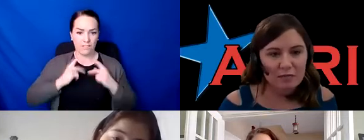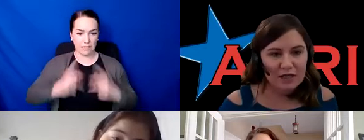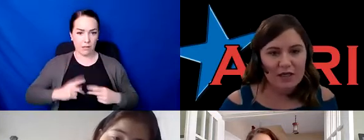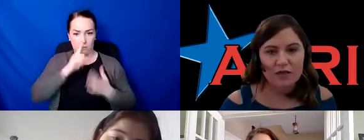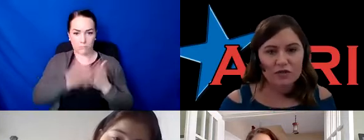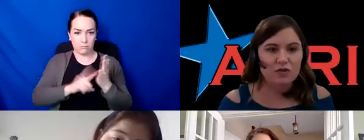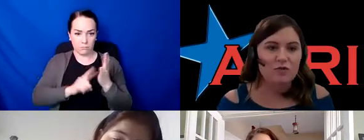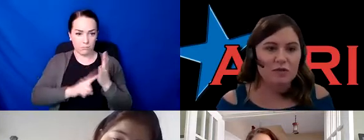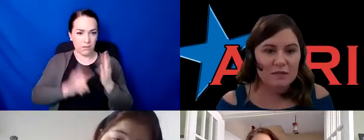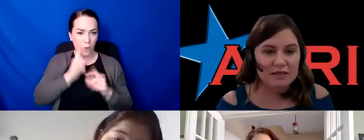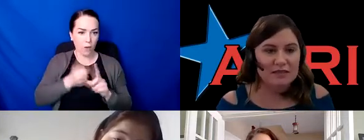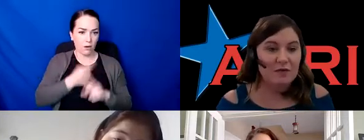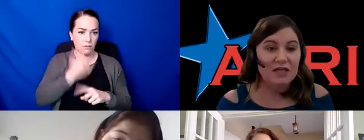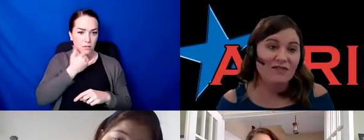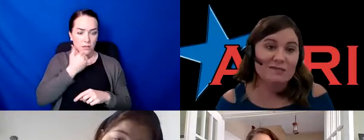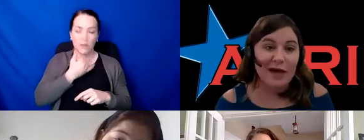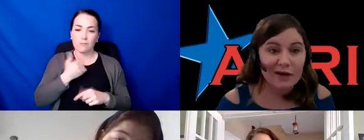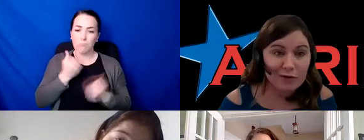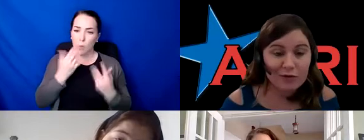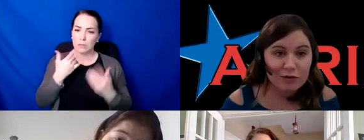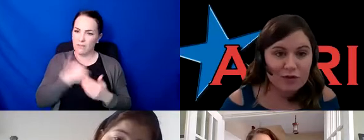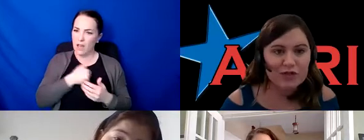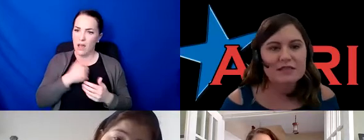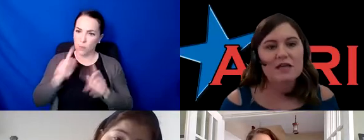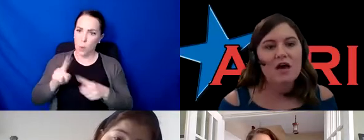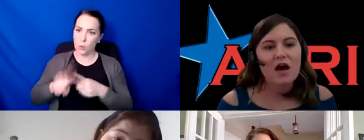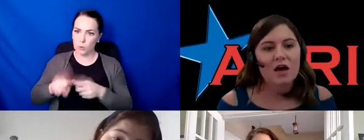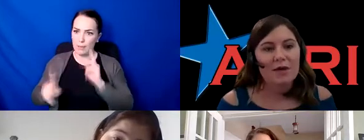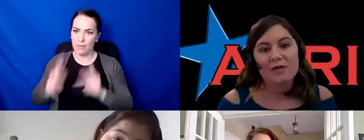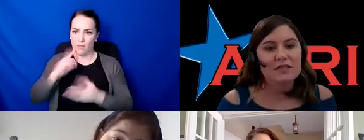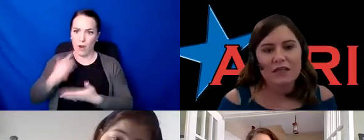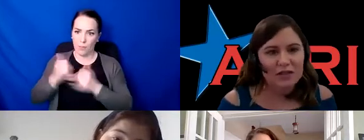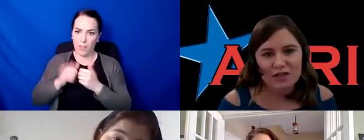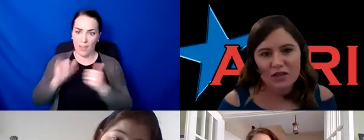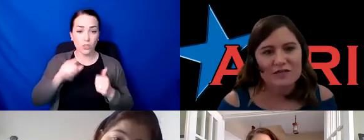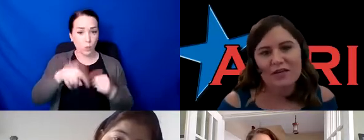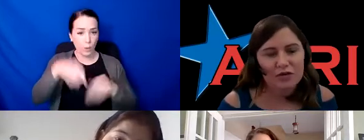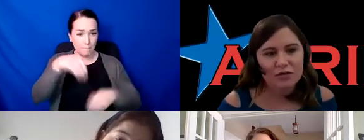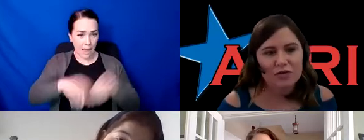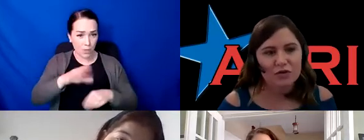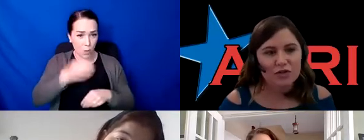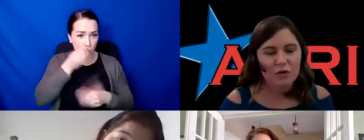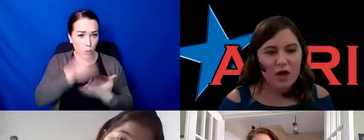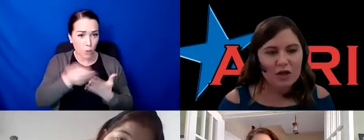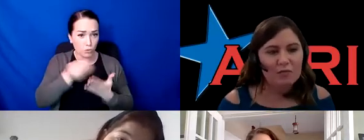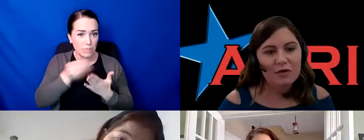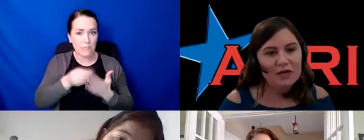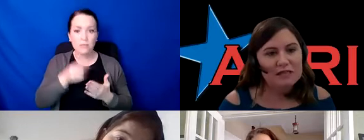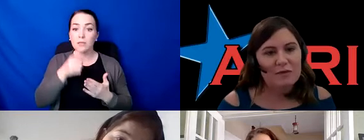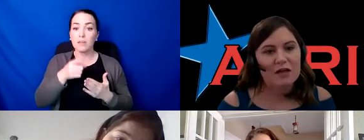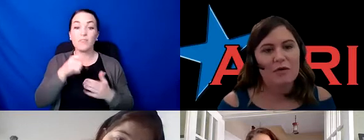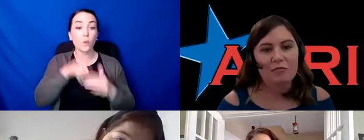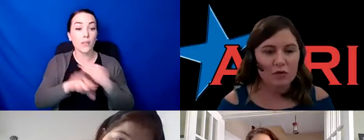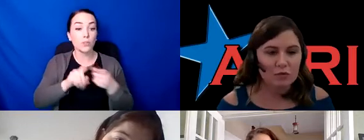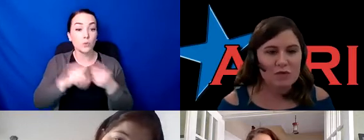need somebody to do those pieces. How many of us bag our own groceries? How many of us stock the shelves at the grocery store? So community